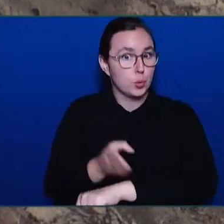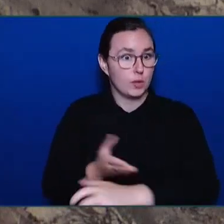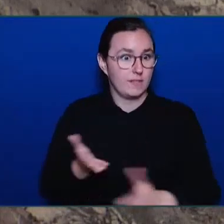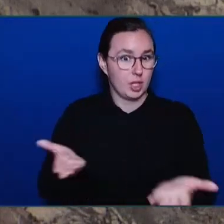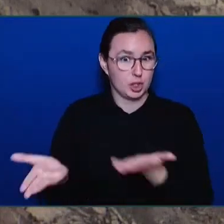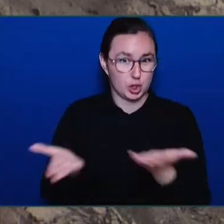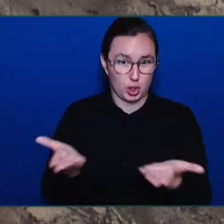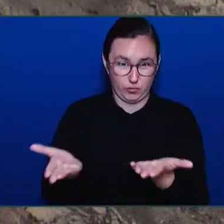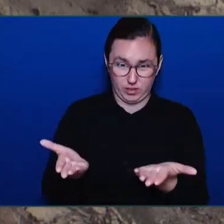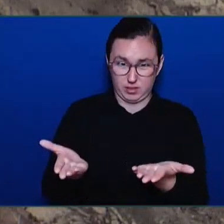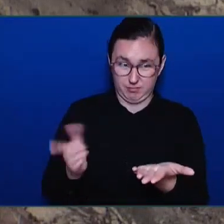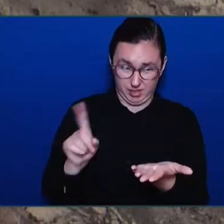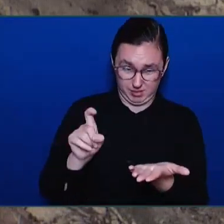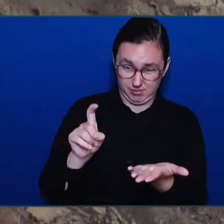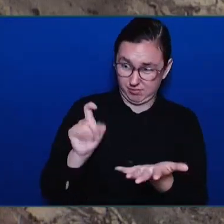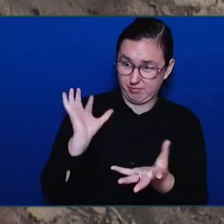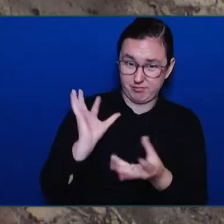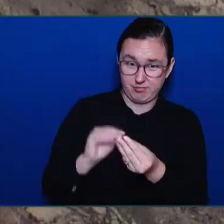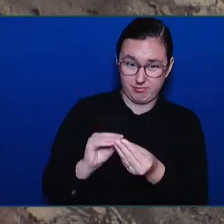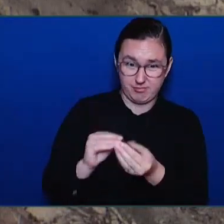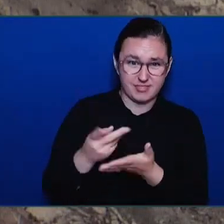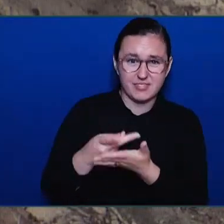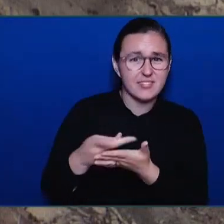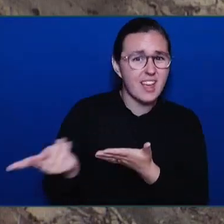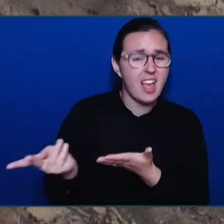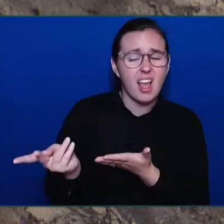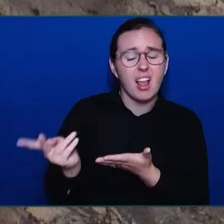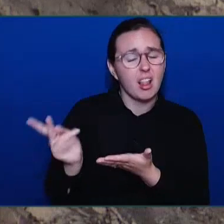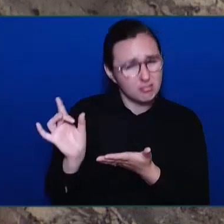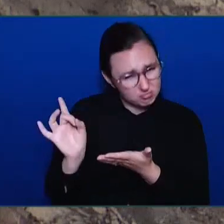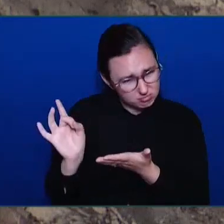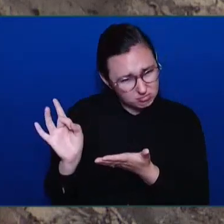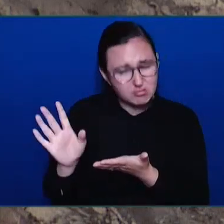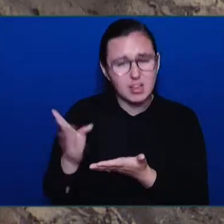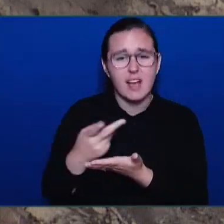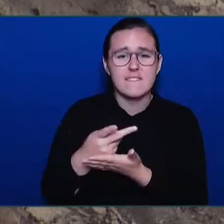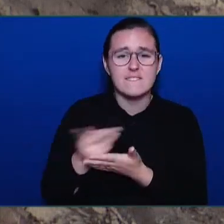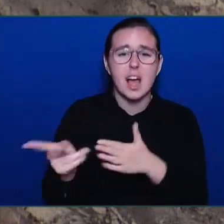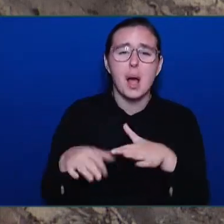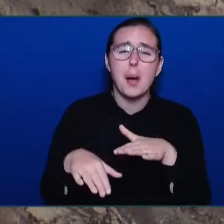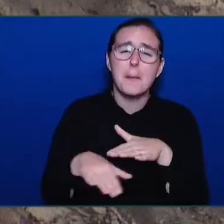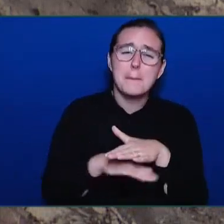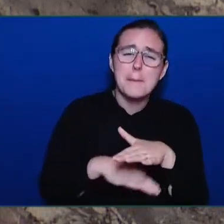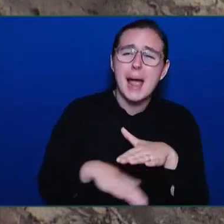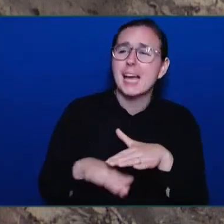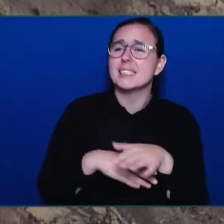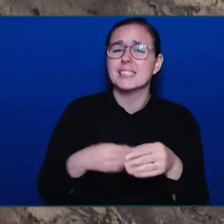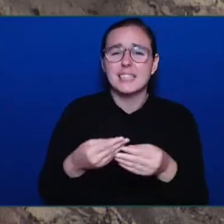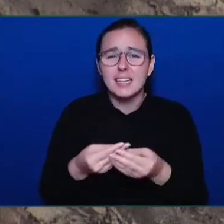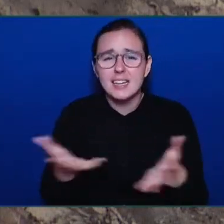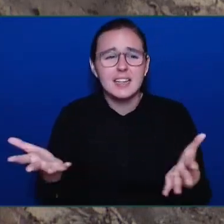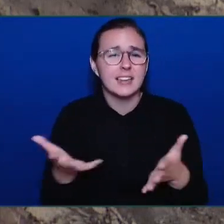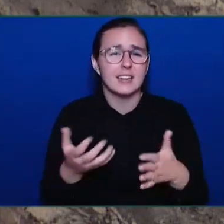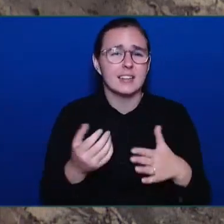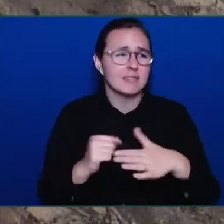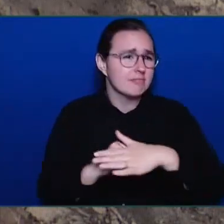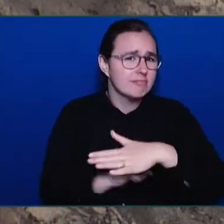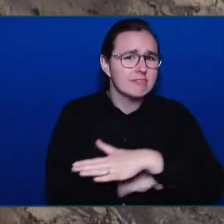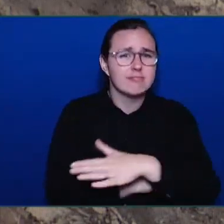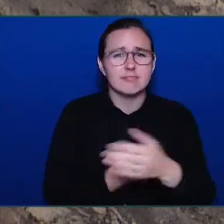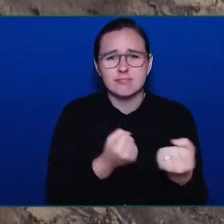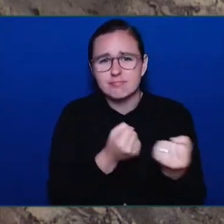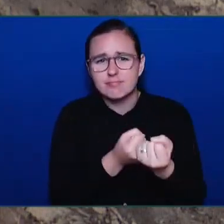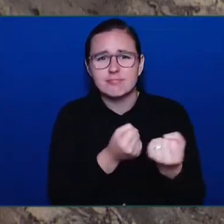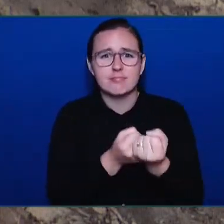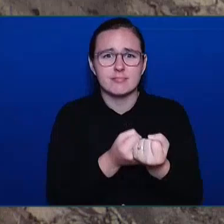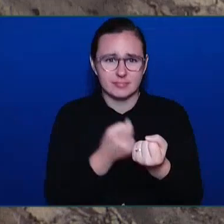basic groundwork to support this decriminalization experiment. No wonder there was no mention of